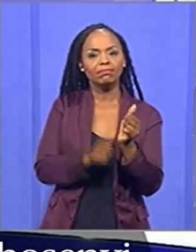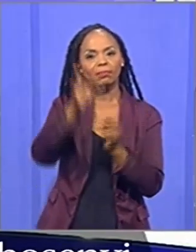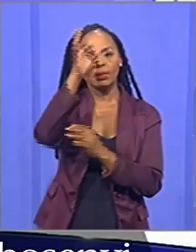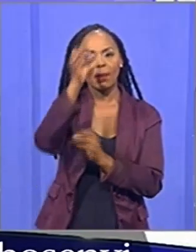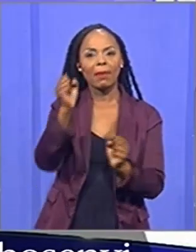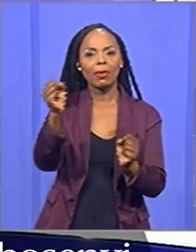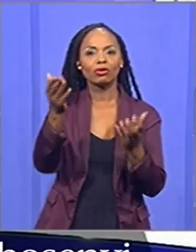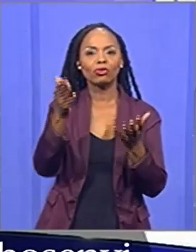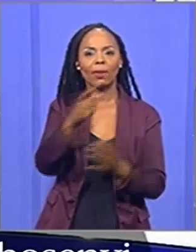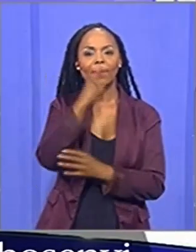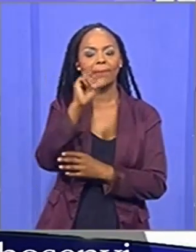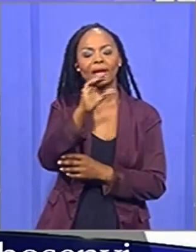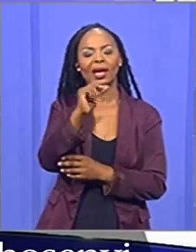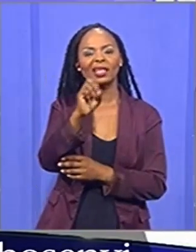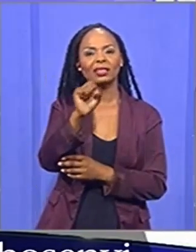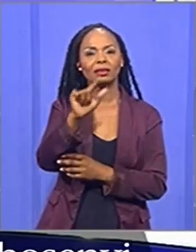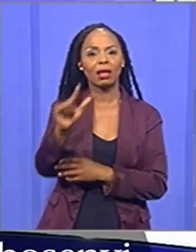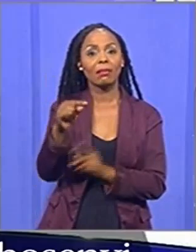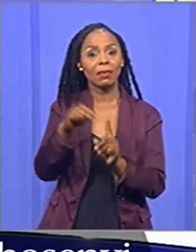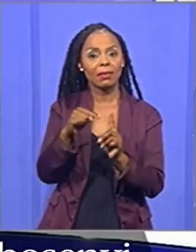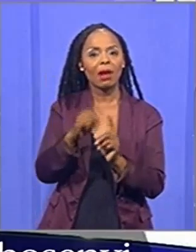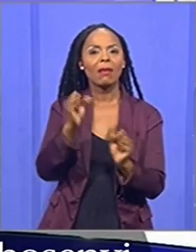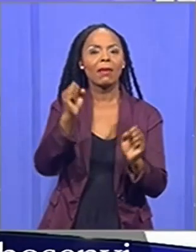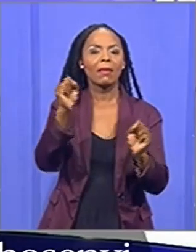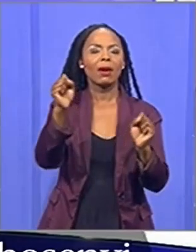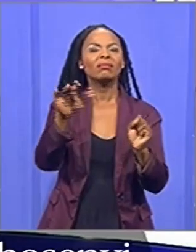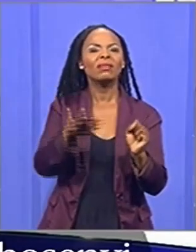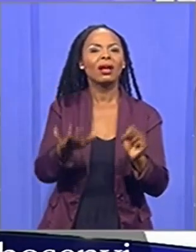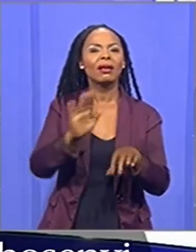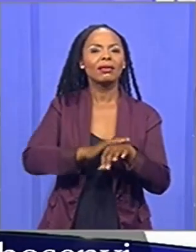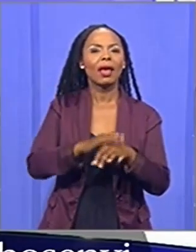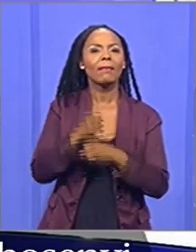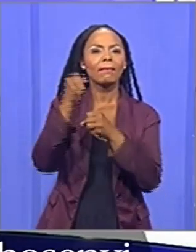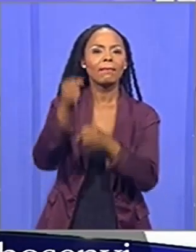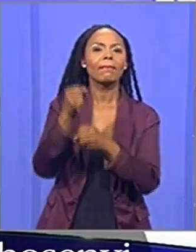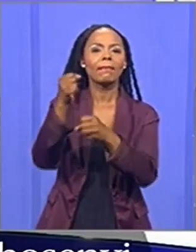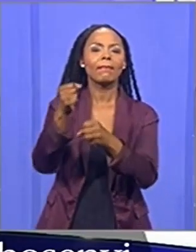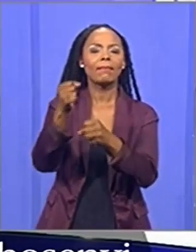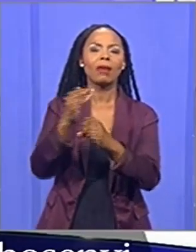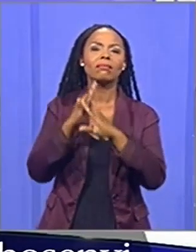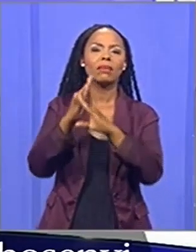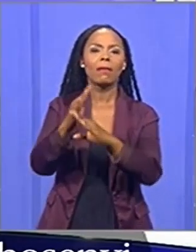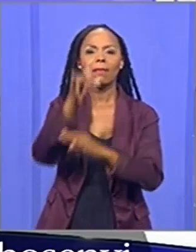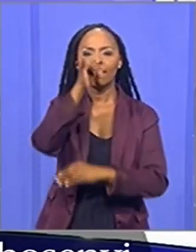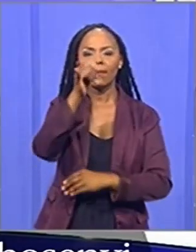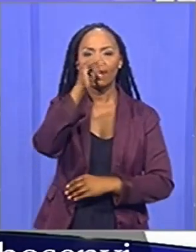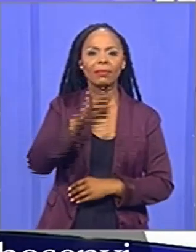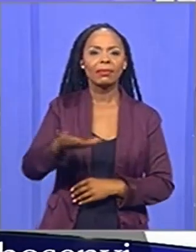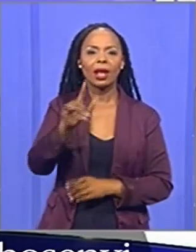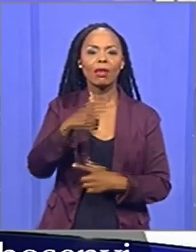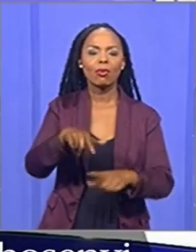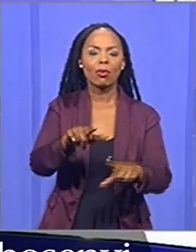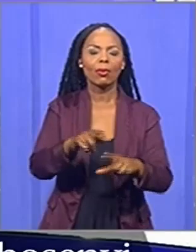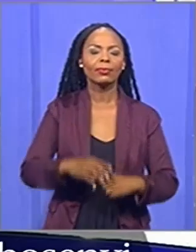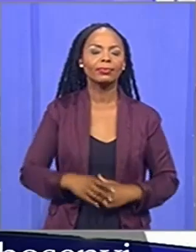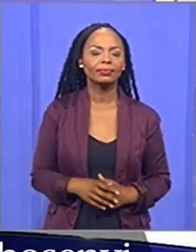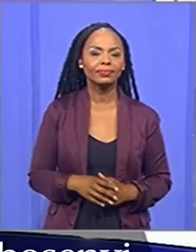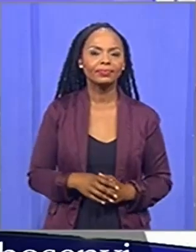Mathale. Motlatšatona o boletše se nakong ya lesolo la kgahlanong le bosenyi Rutan ka Limpopo.